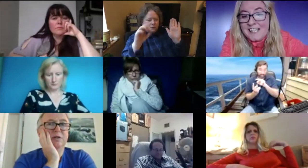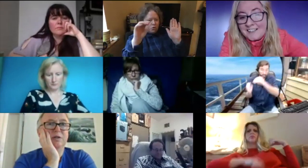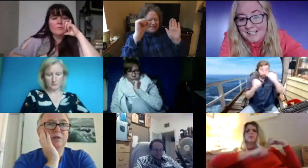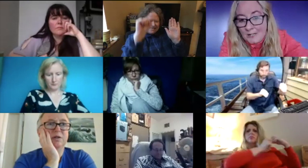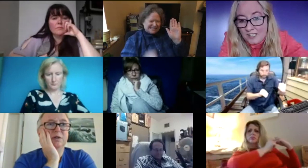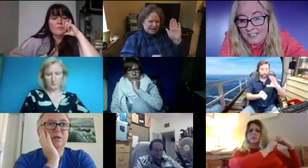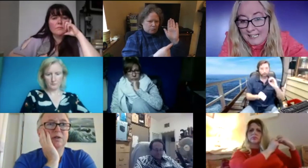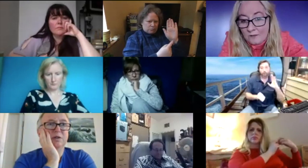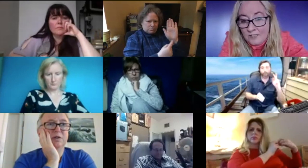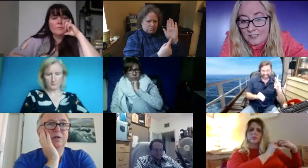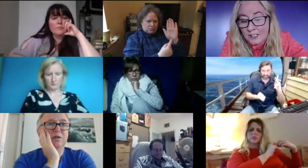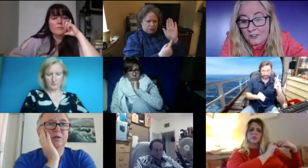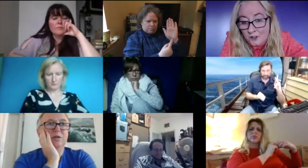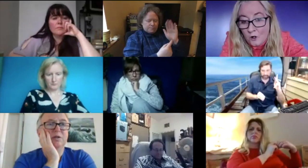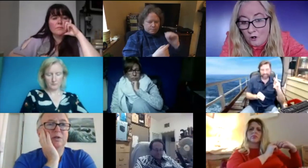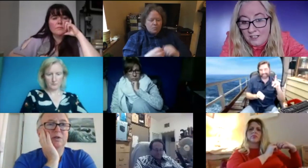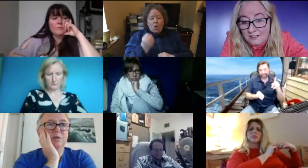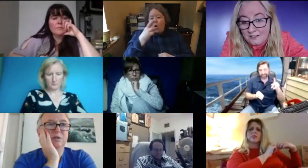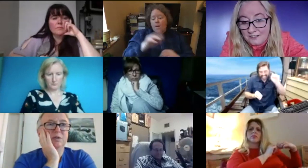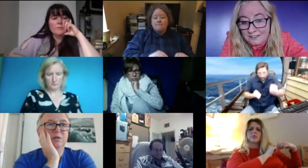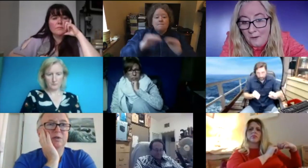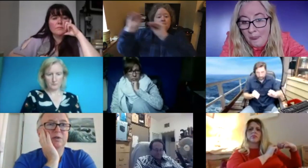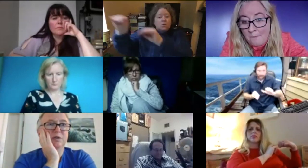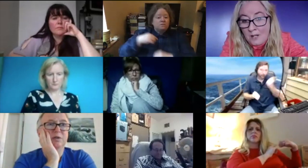the next county down to Cork,